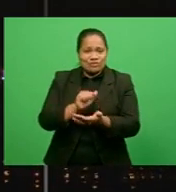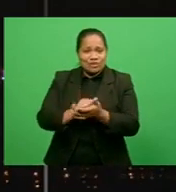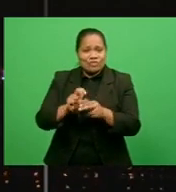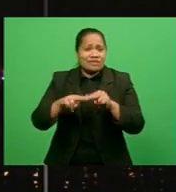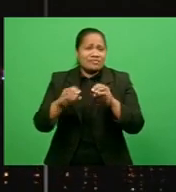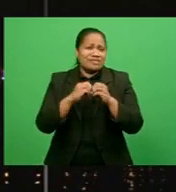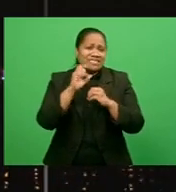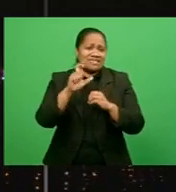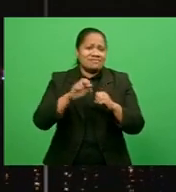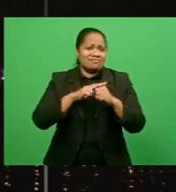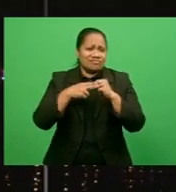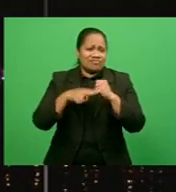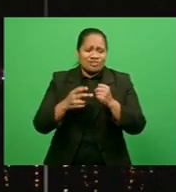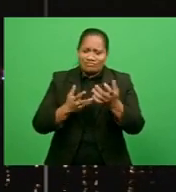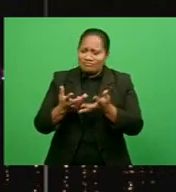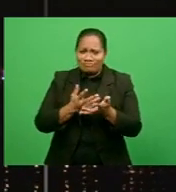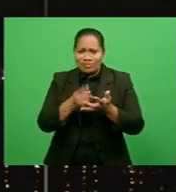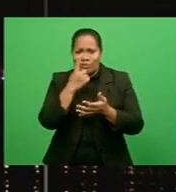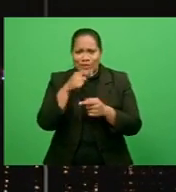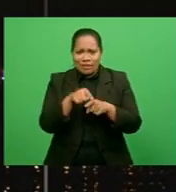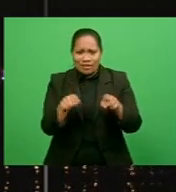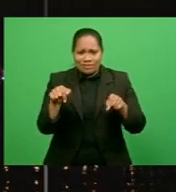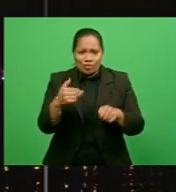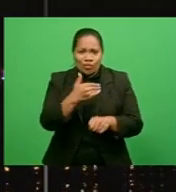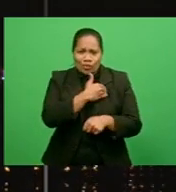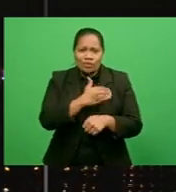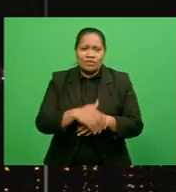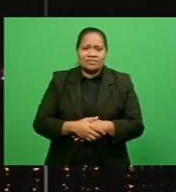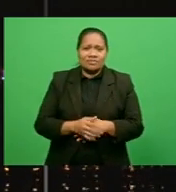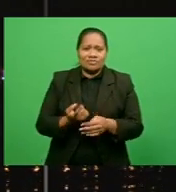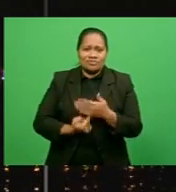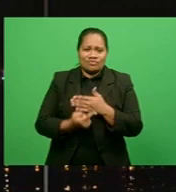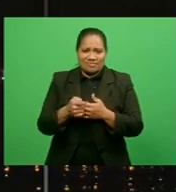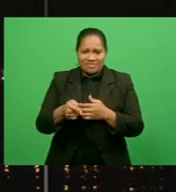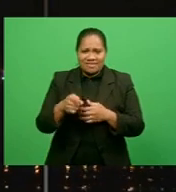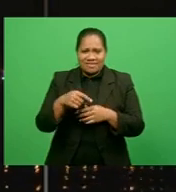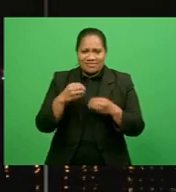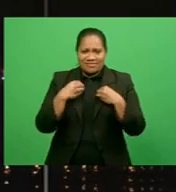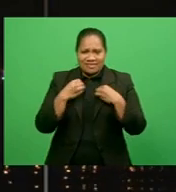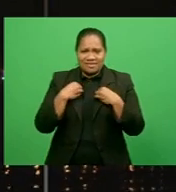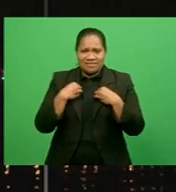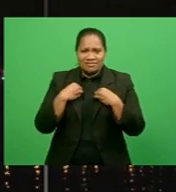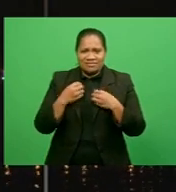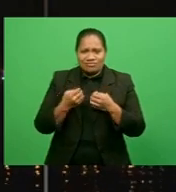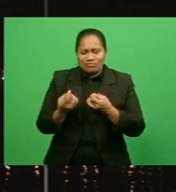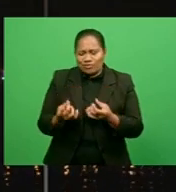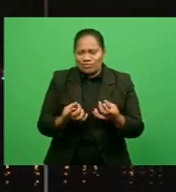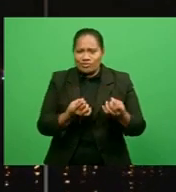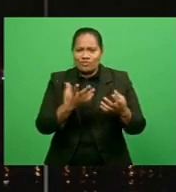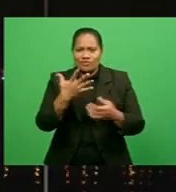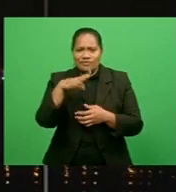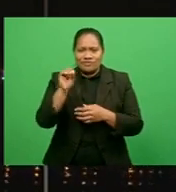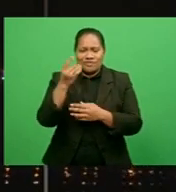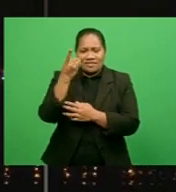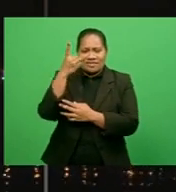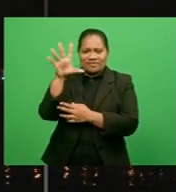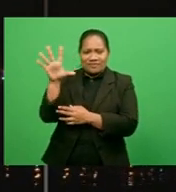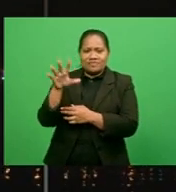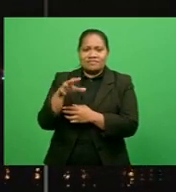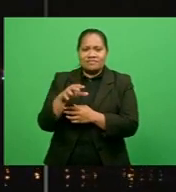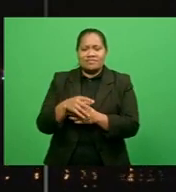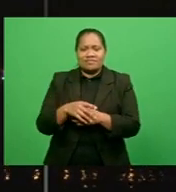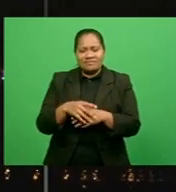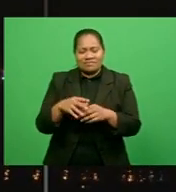morning and found a festive central business district gearing up for Fiji's 50th independence anniversary. Koroi Tandalala reports